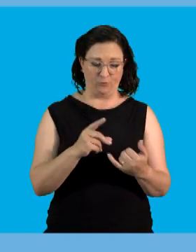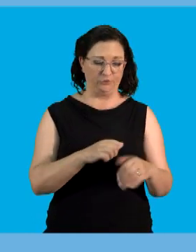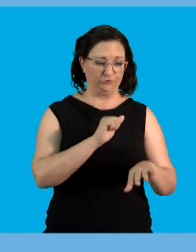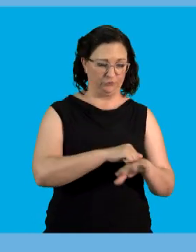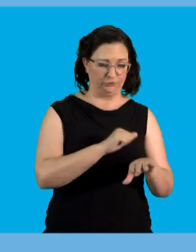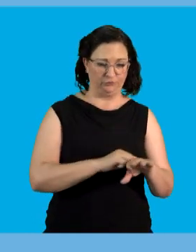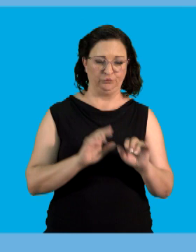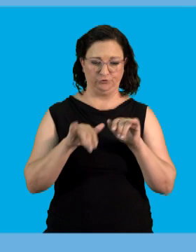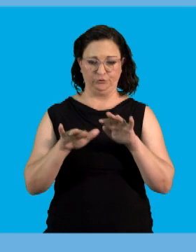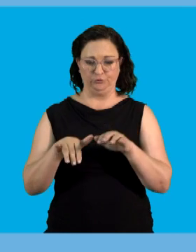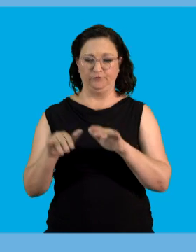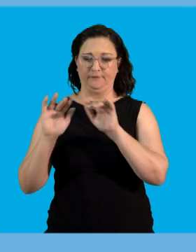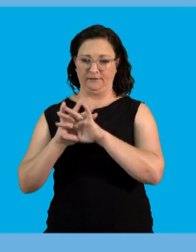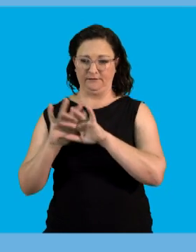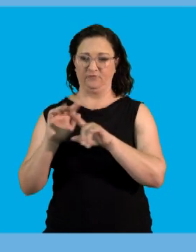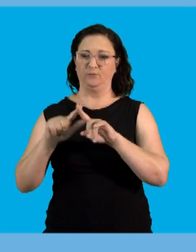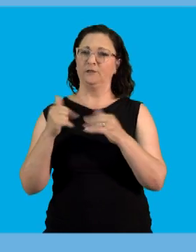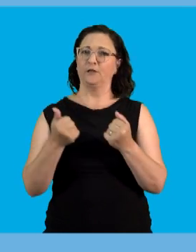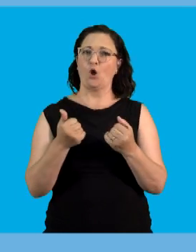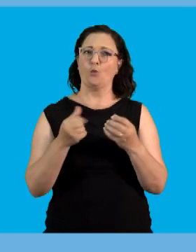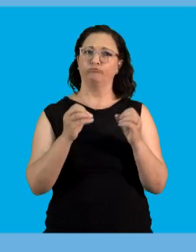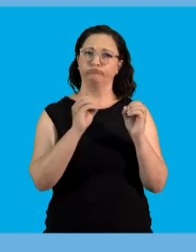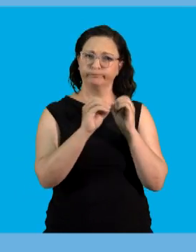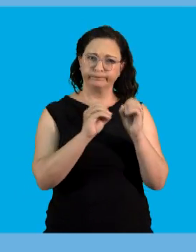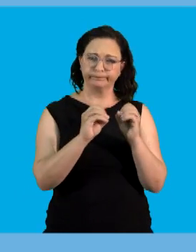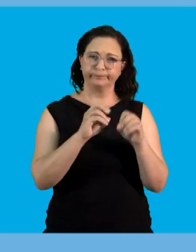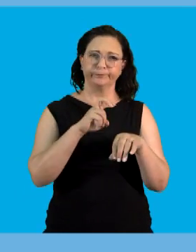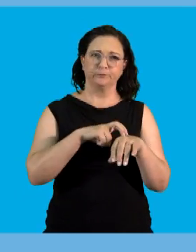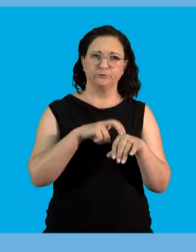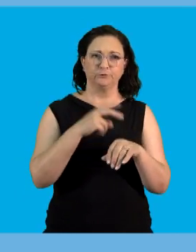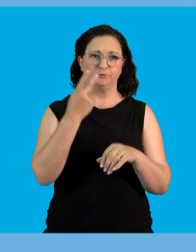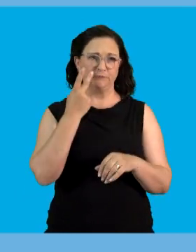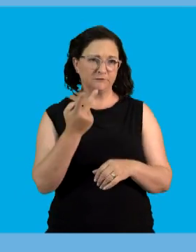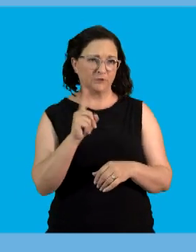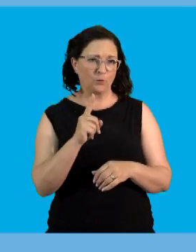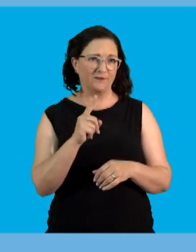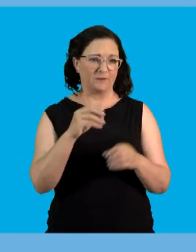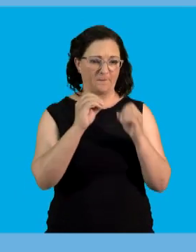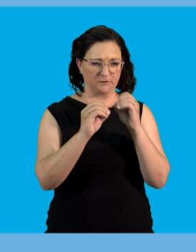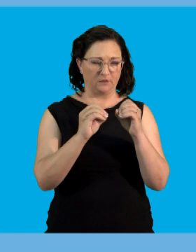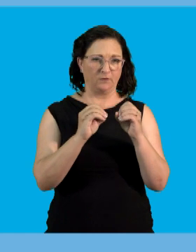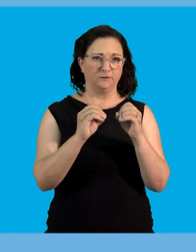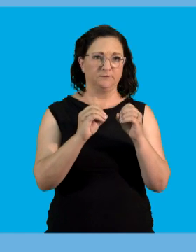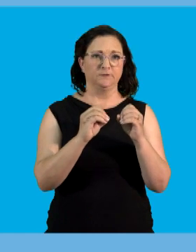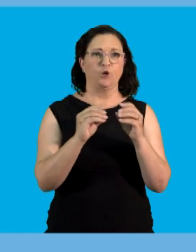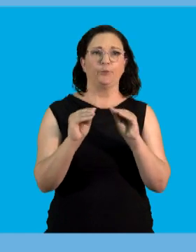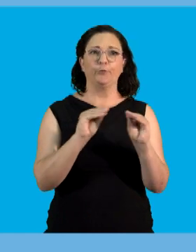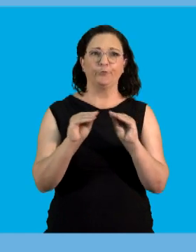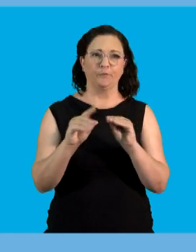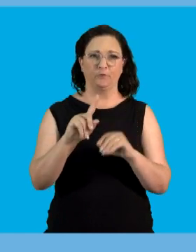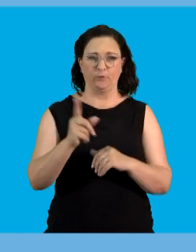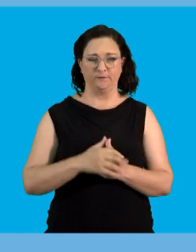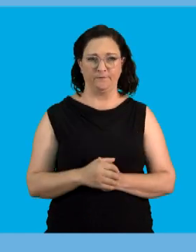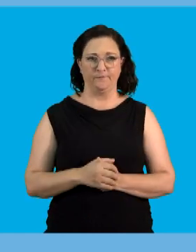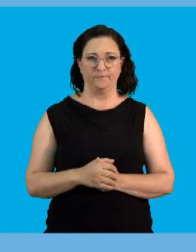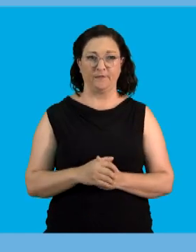we have solid, liquid, and gas, and we need to give the properties according to the arrangement of particles and also the movement of particles.